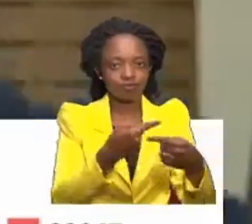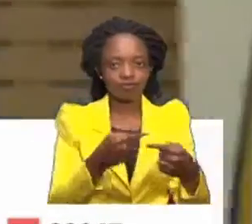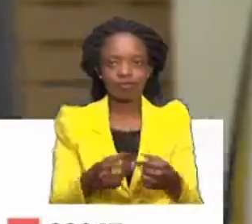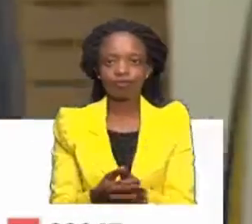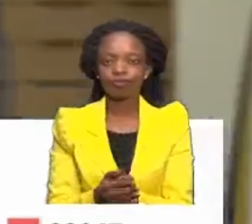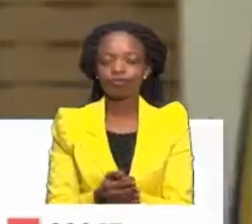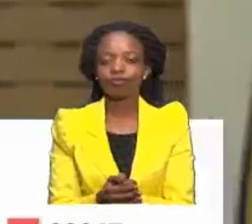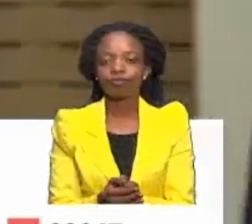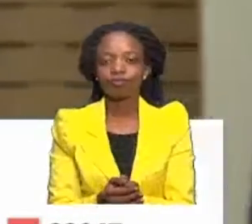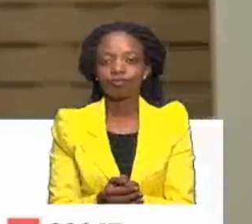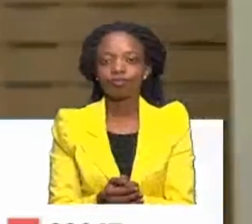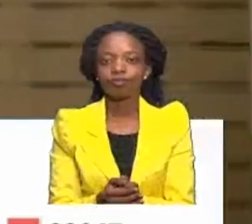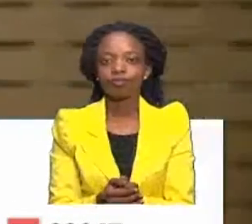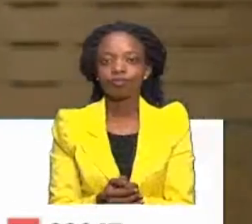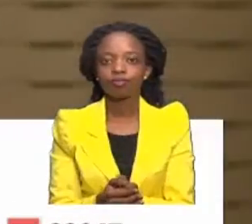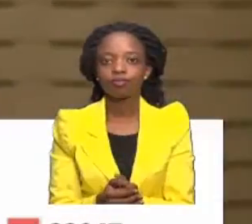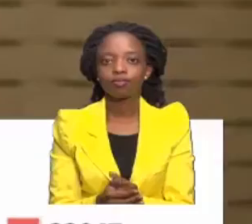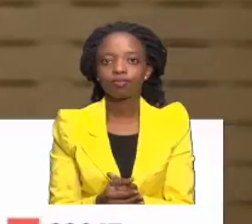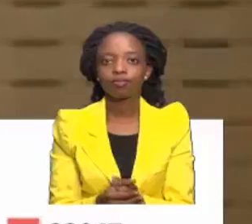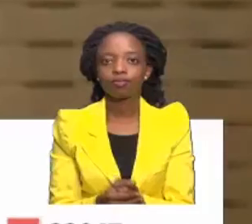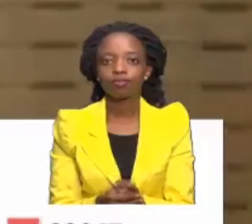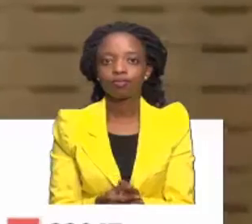IG.